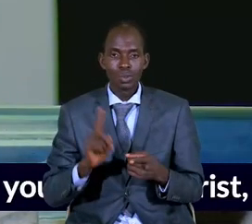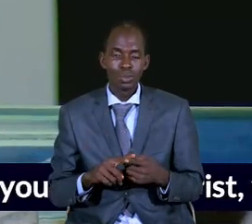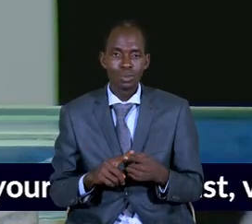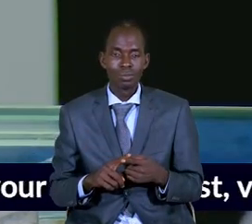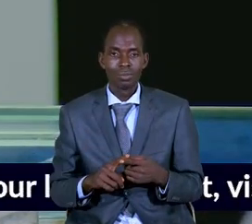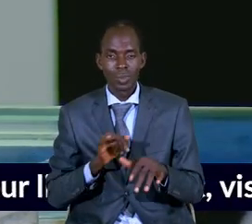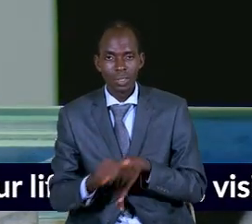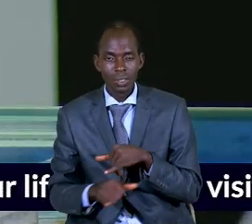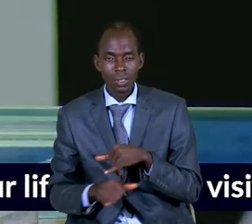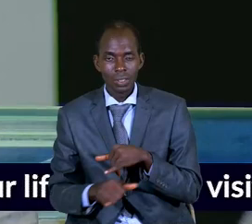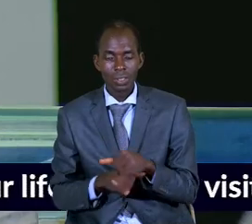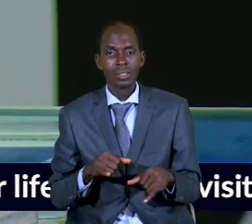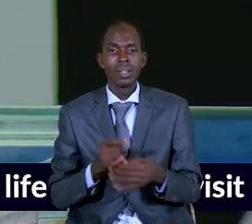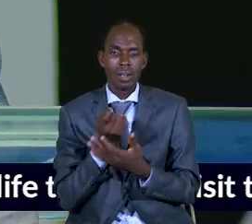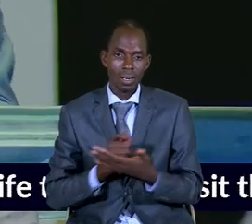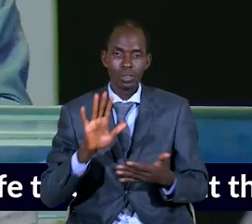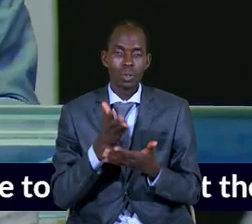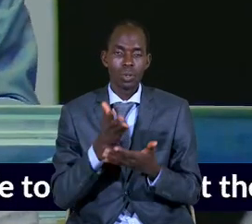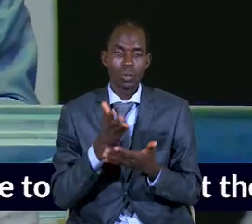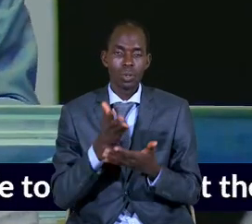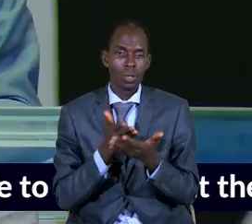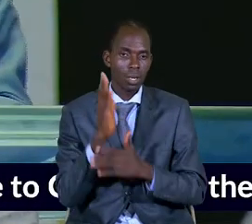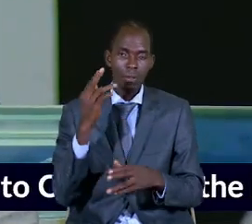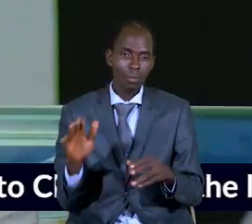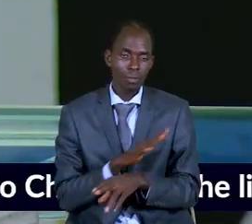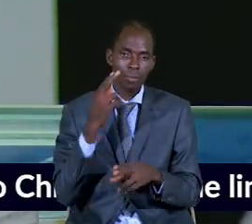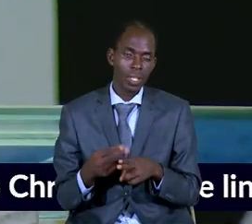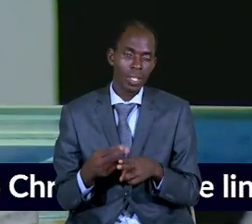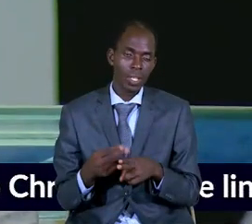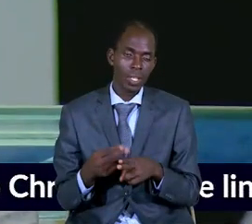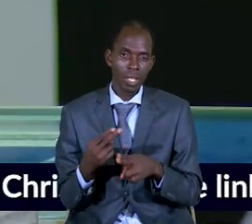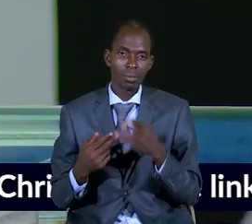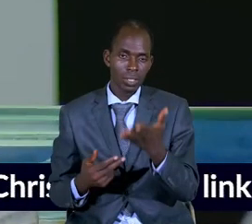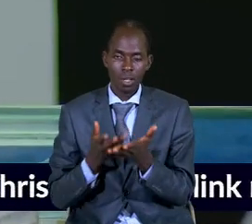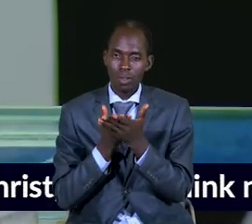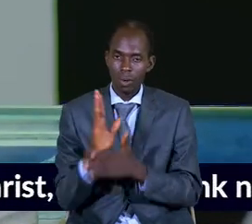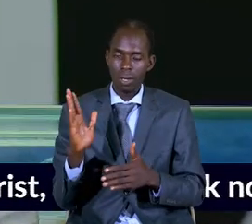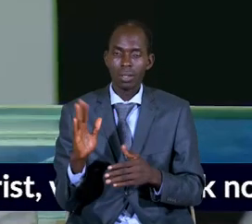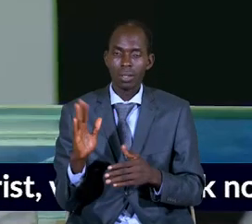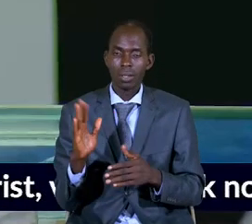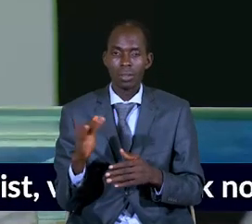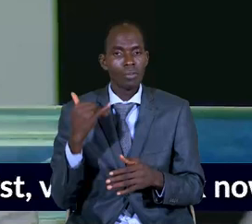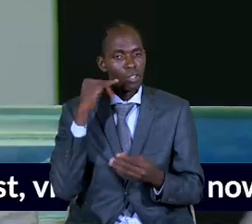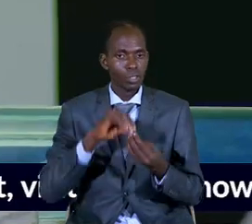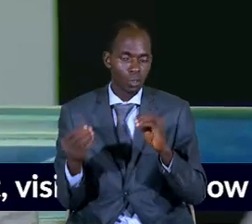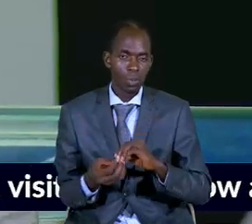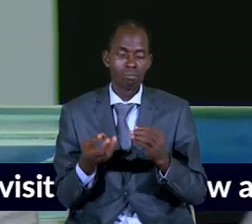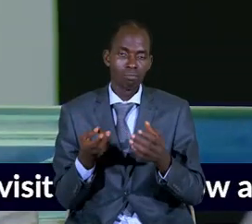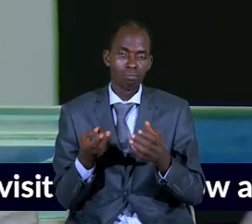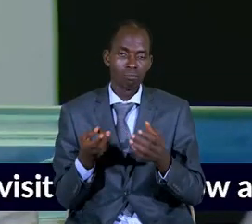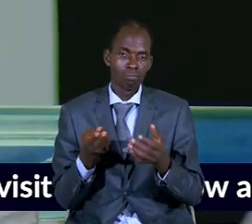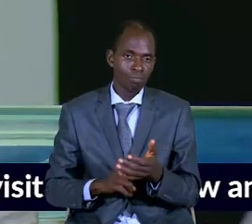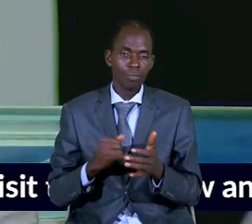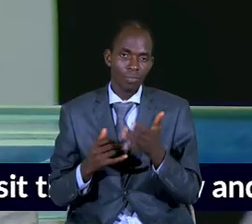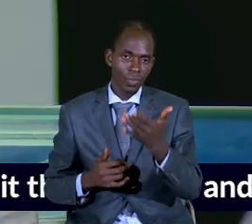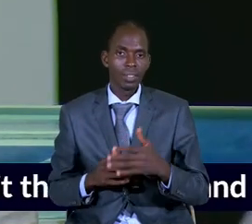Welcome, welcome, welcome to the kingdom of God. Castellos, we are waiting for you. We are